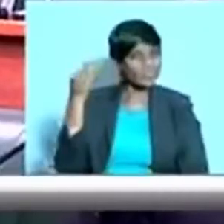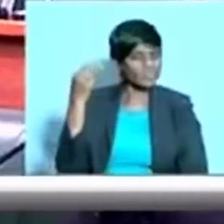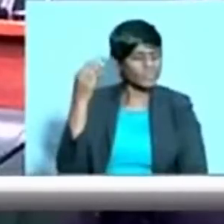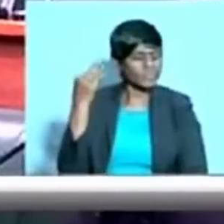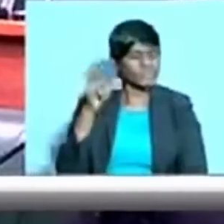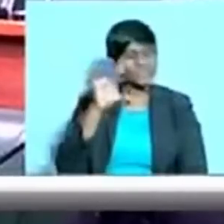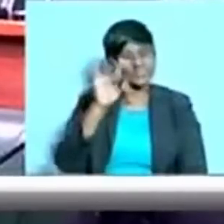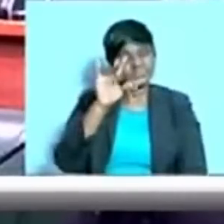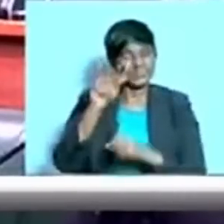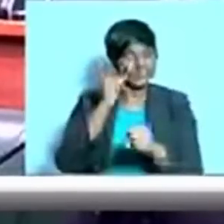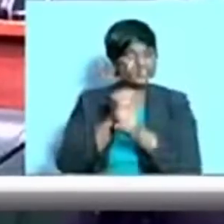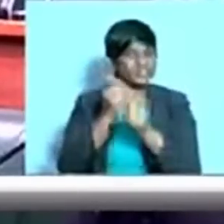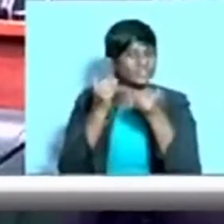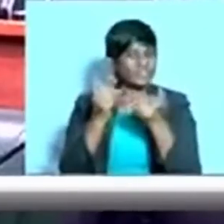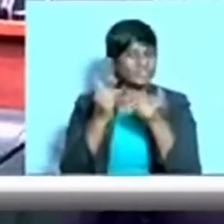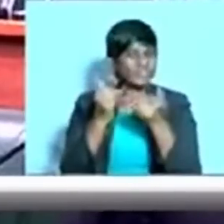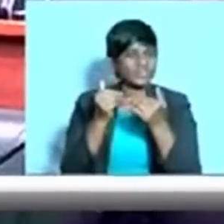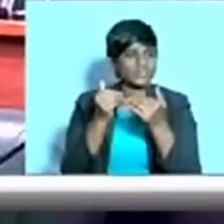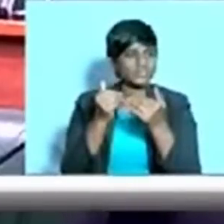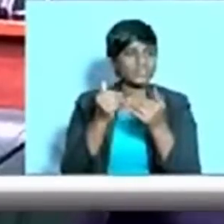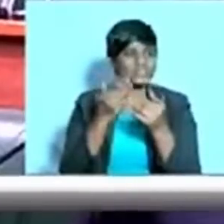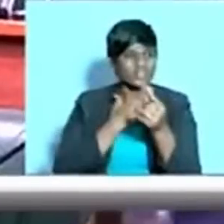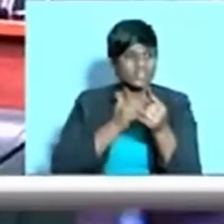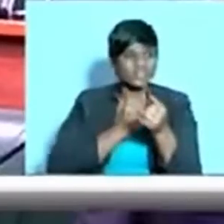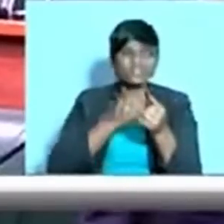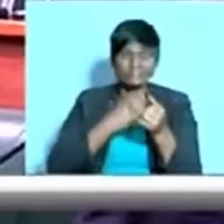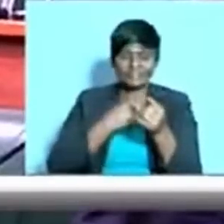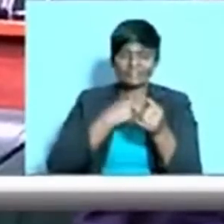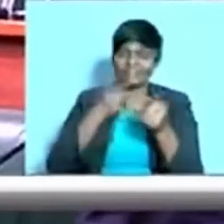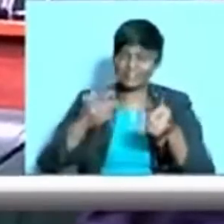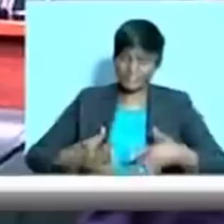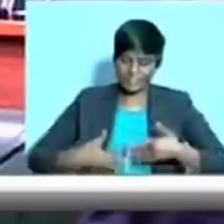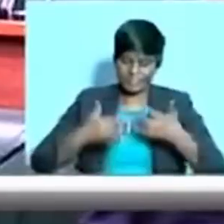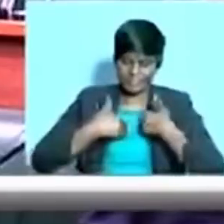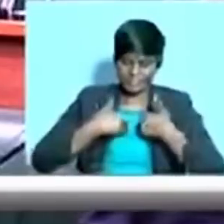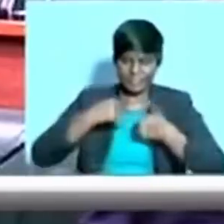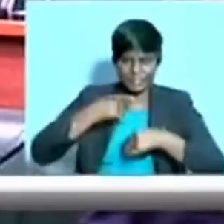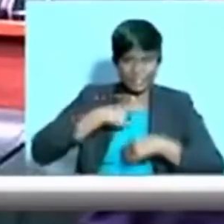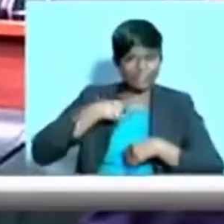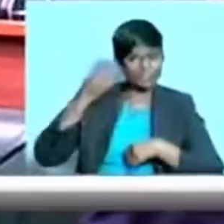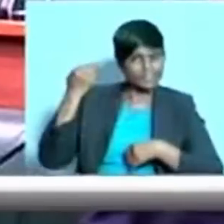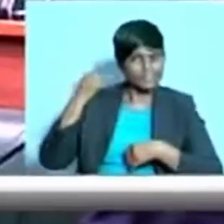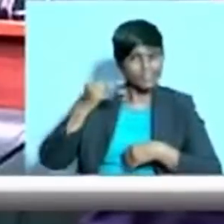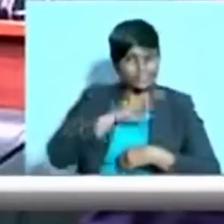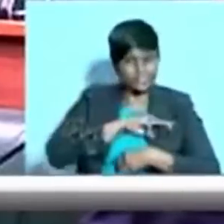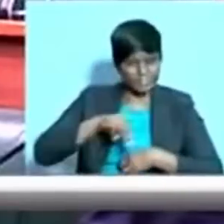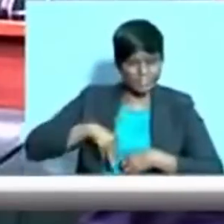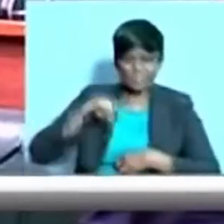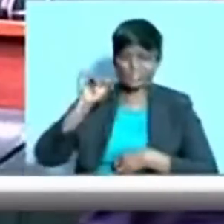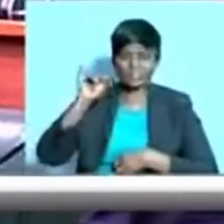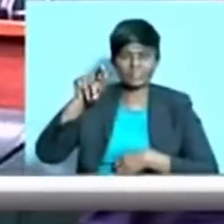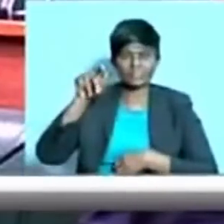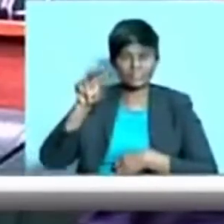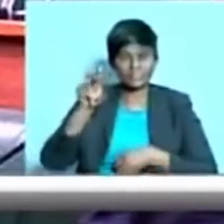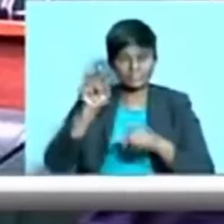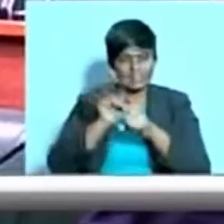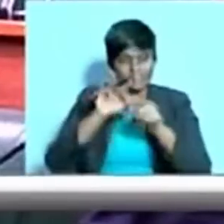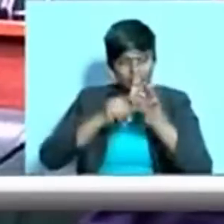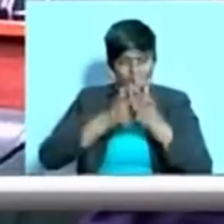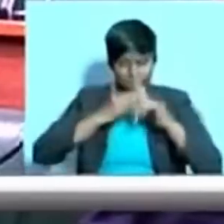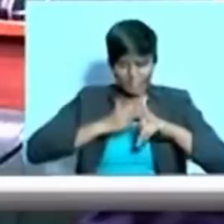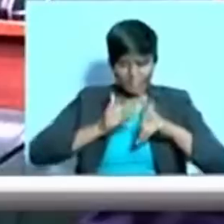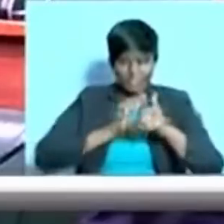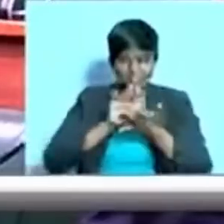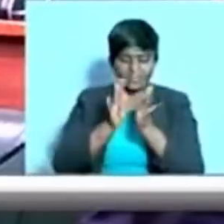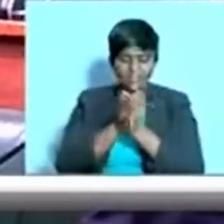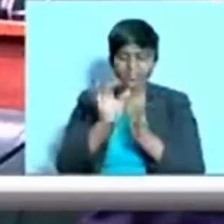now 8 years. And I was privileged to be a member of IPU. And how I became a